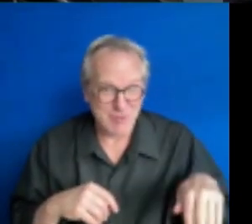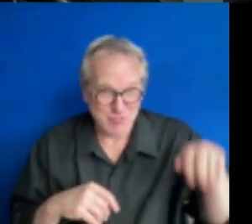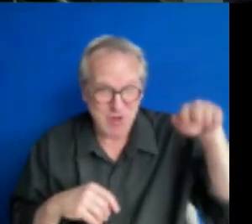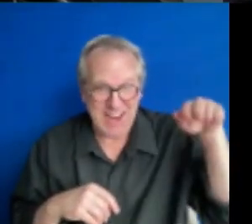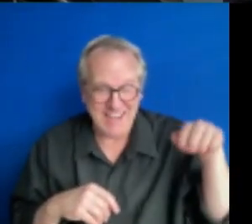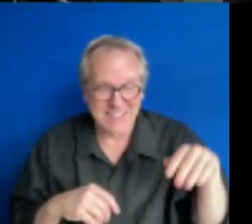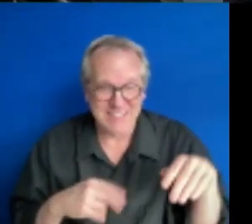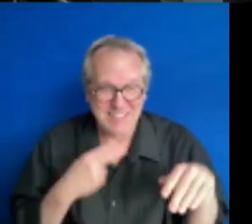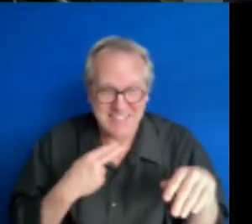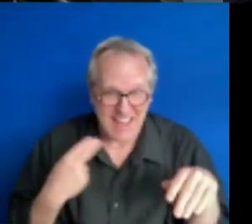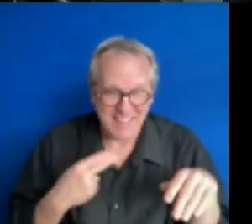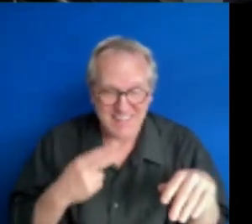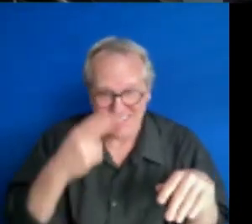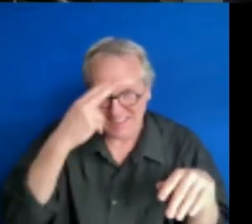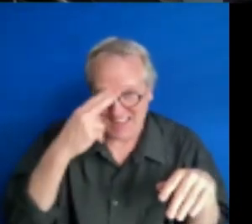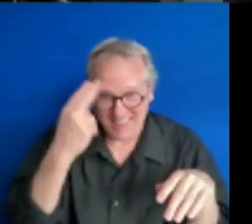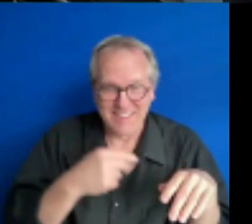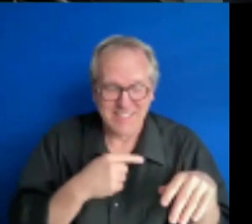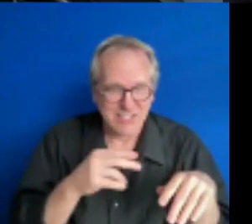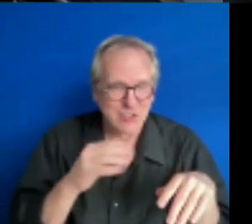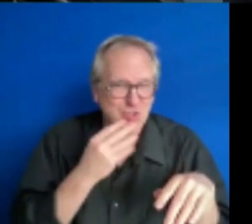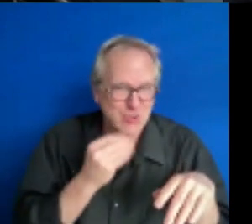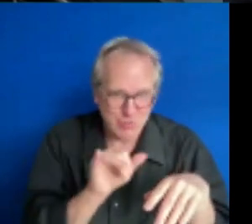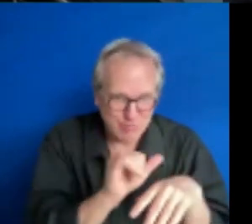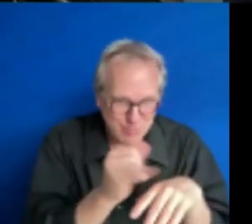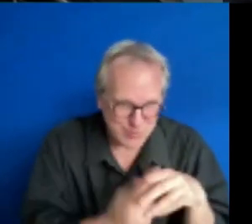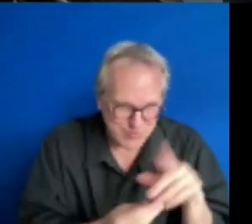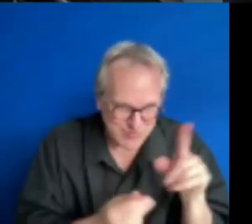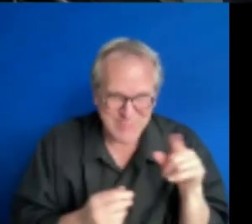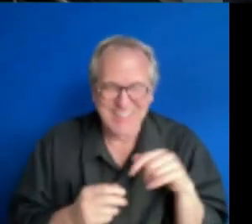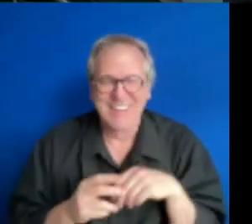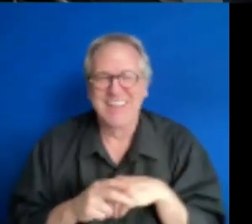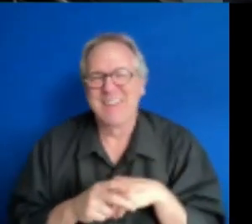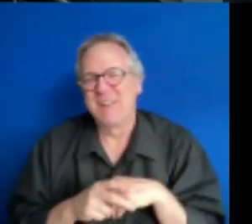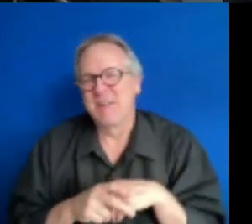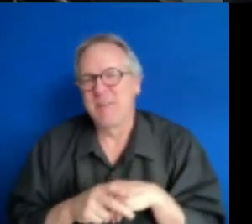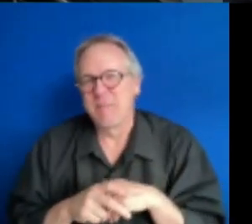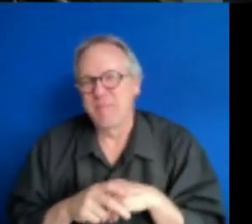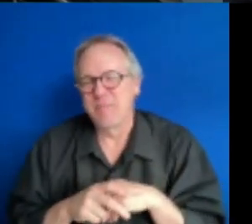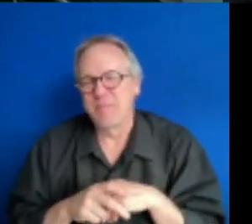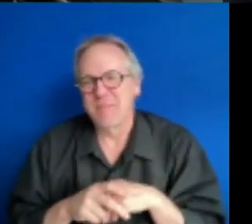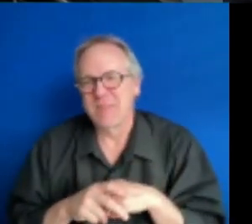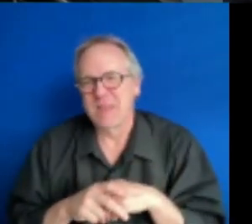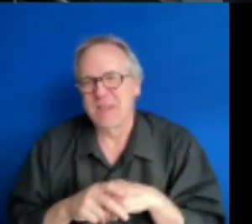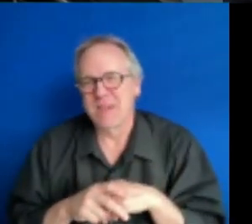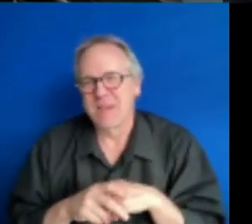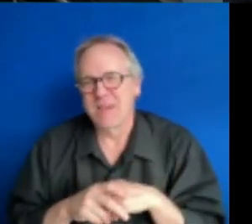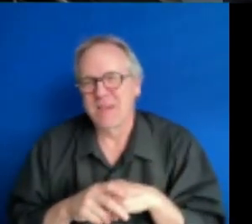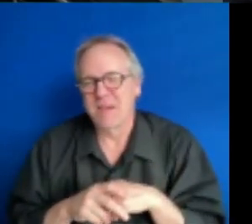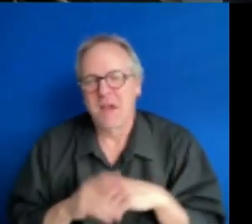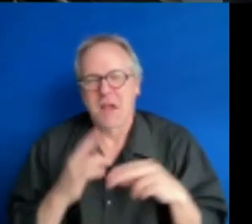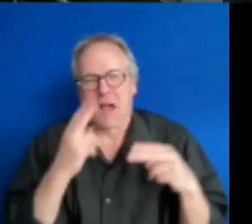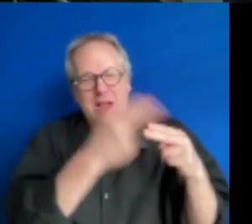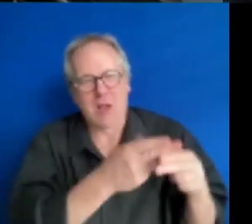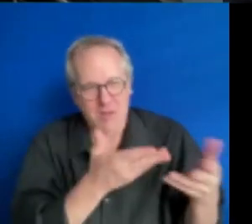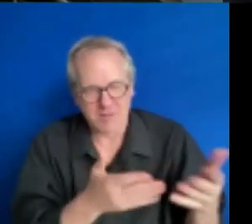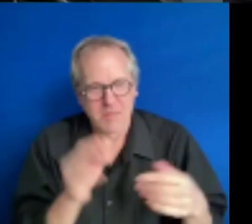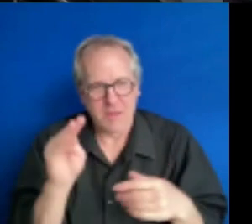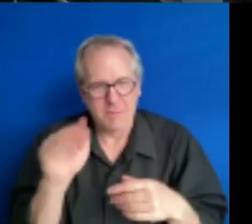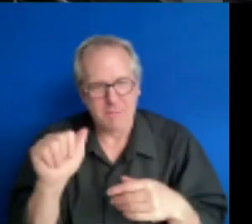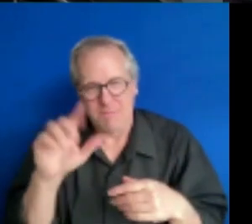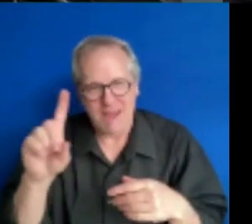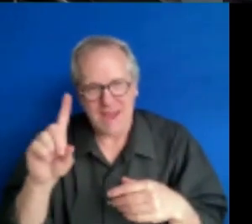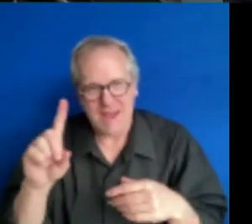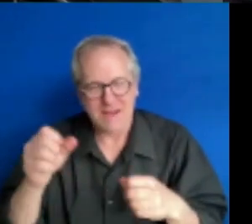But he is, I call him the Mad Movement Minister.